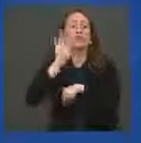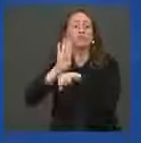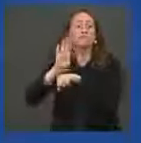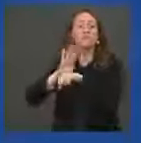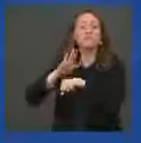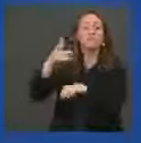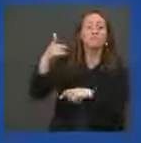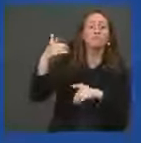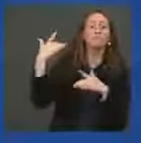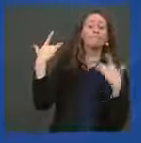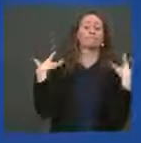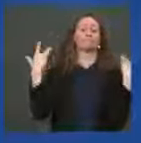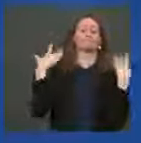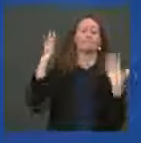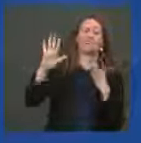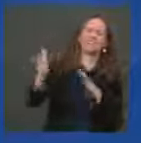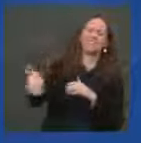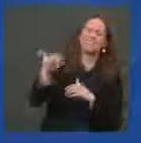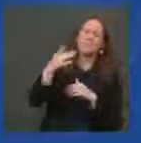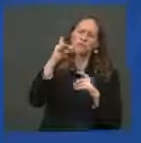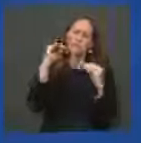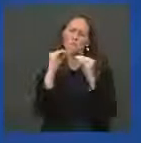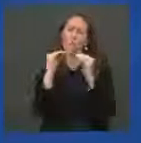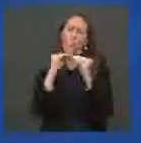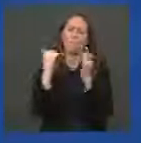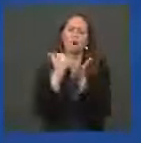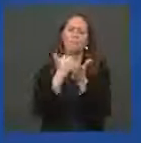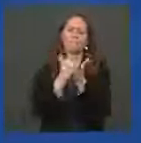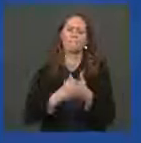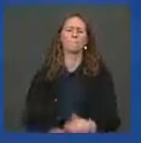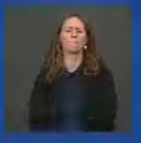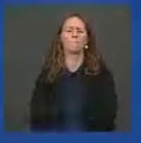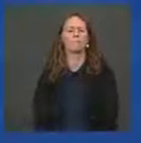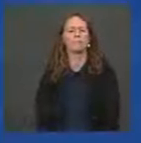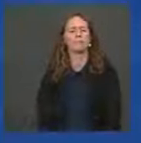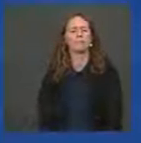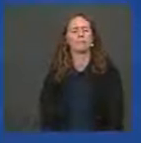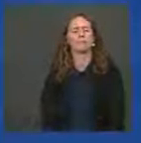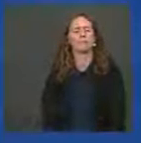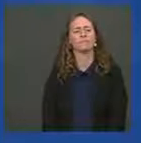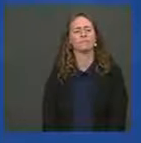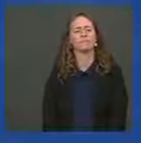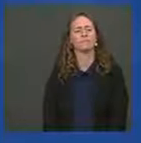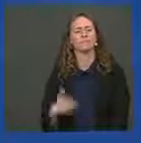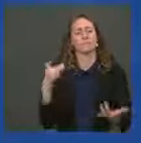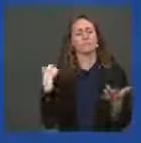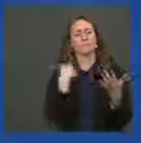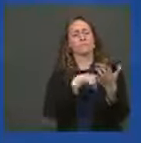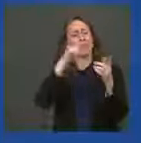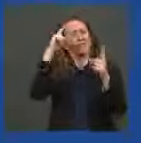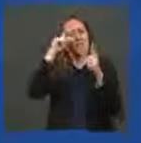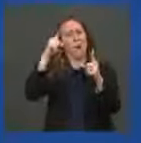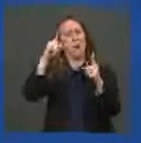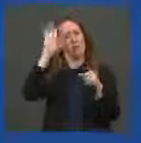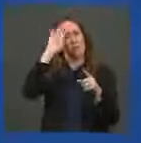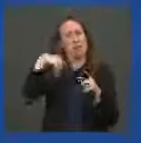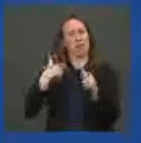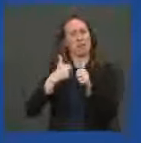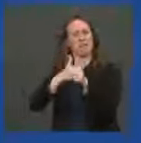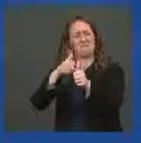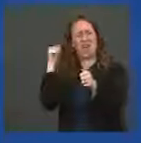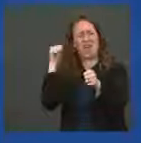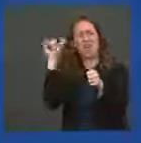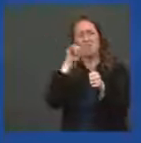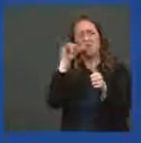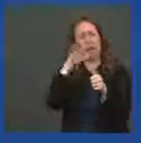act. Because our goal is not only to get through this immediate bottleneck, but to address the long-standing weaknesses in our